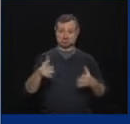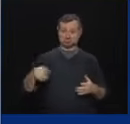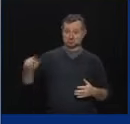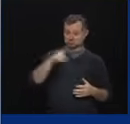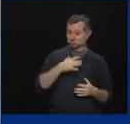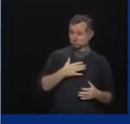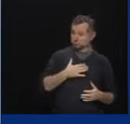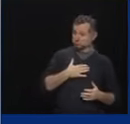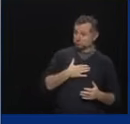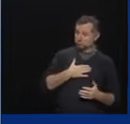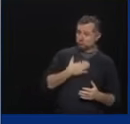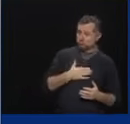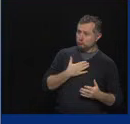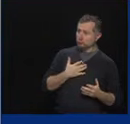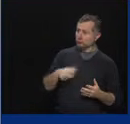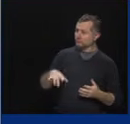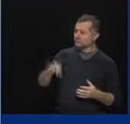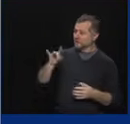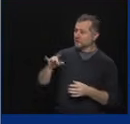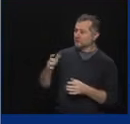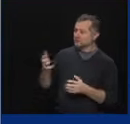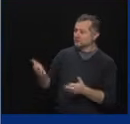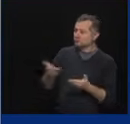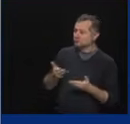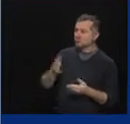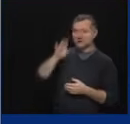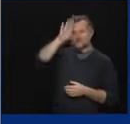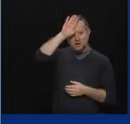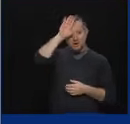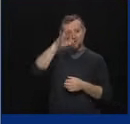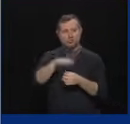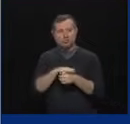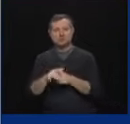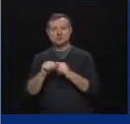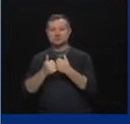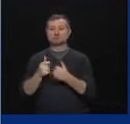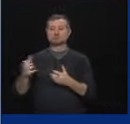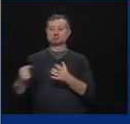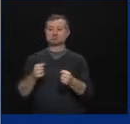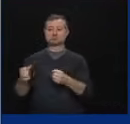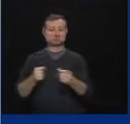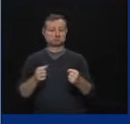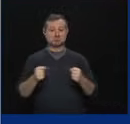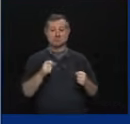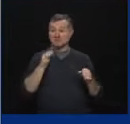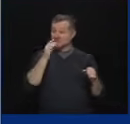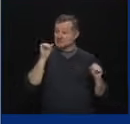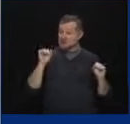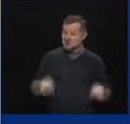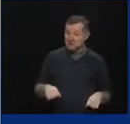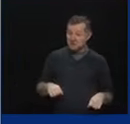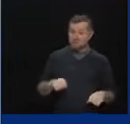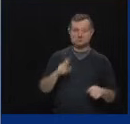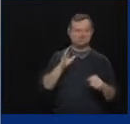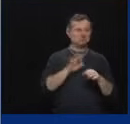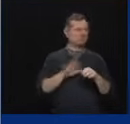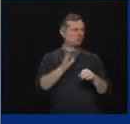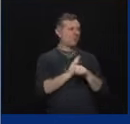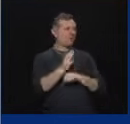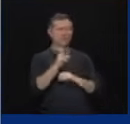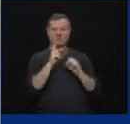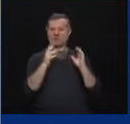fire departments and health agencies. And that adds over 2,000 fully trained vaccinators, and we have 50,000 now eligible for